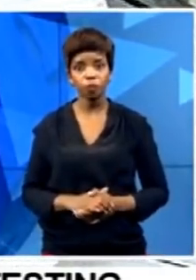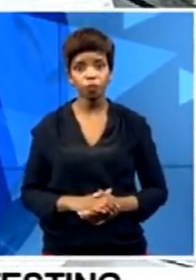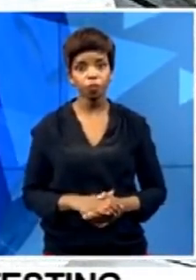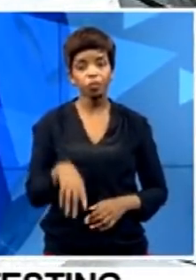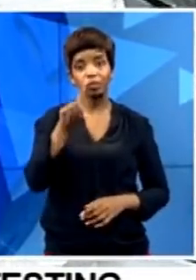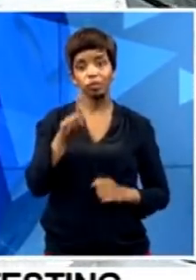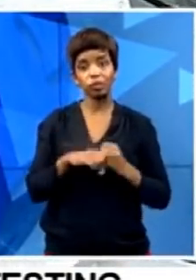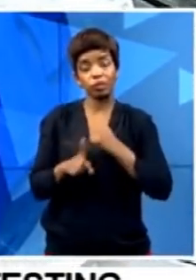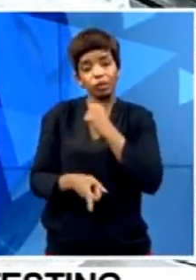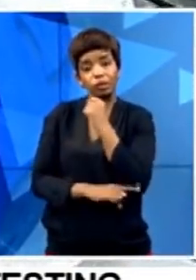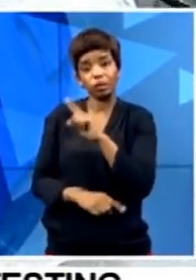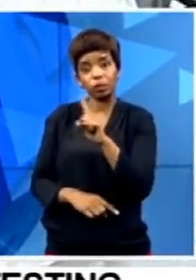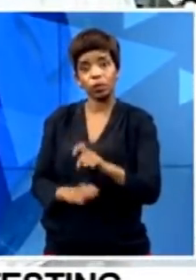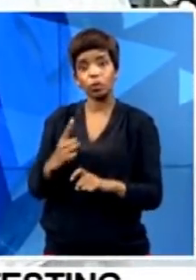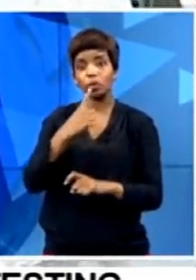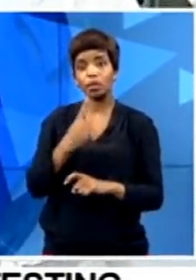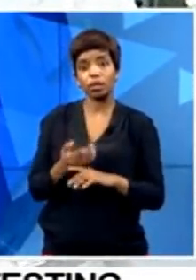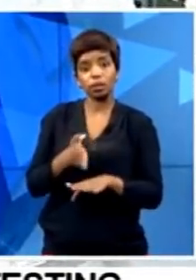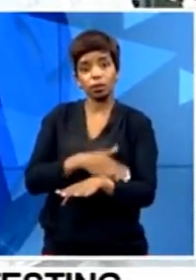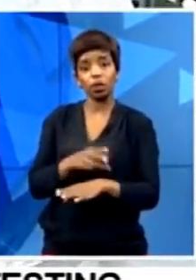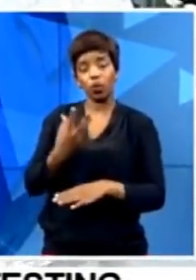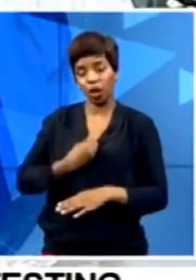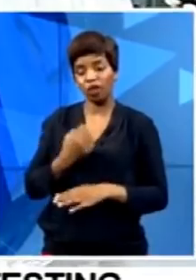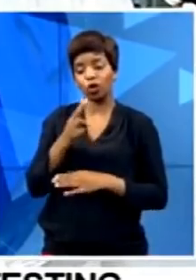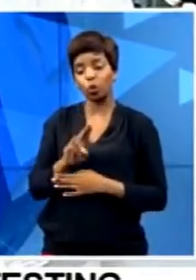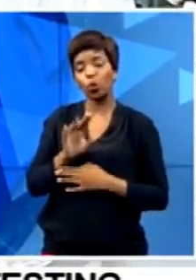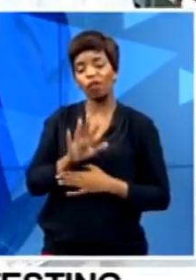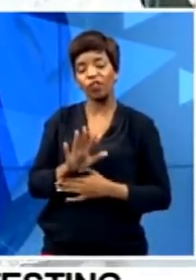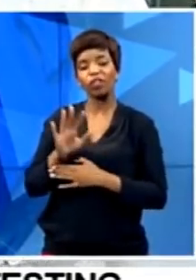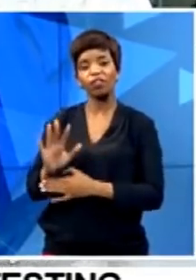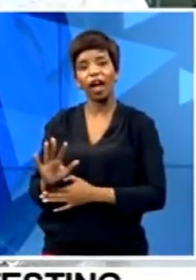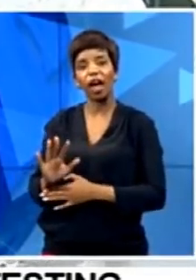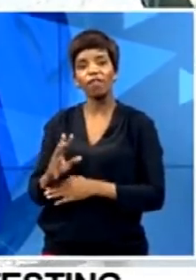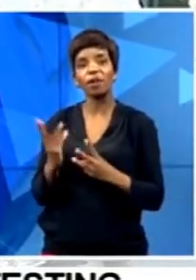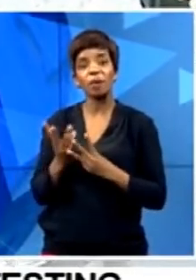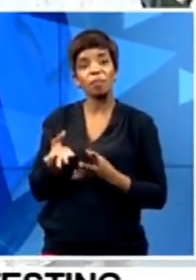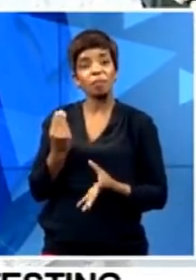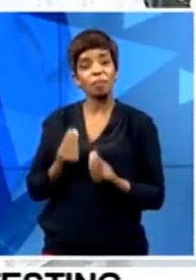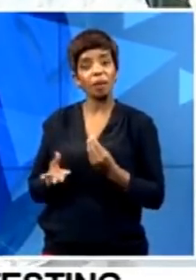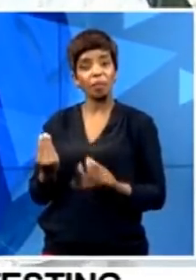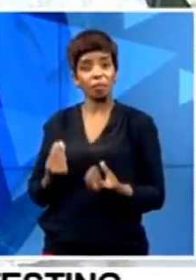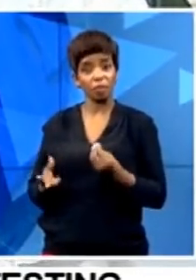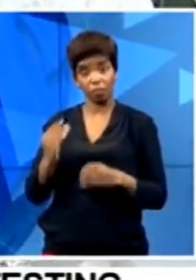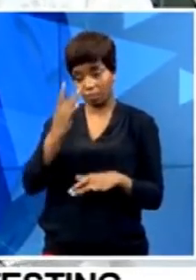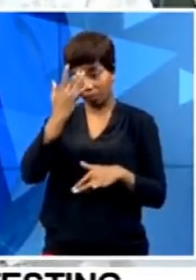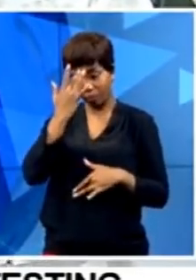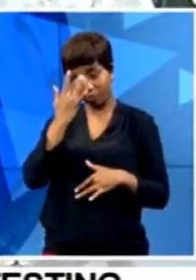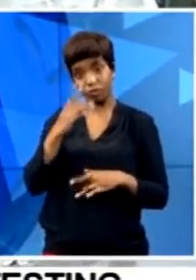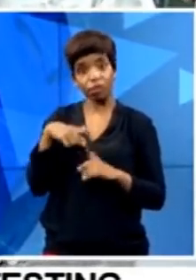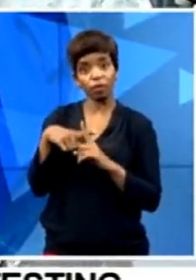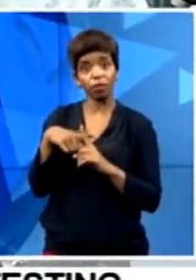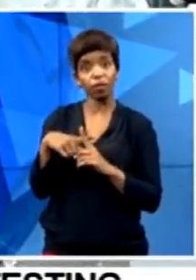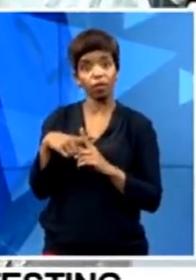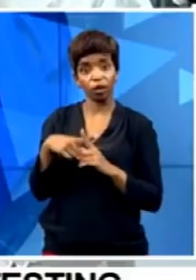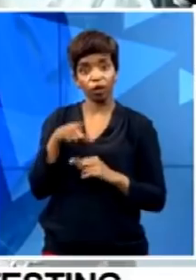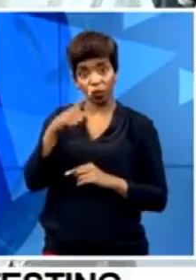2,500 places set aside for people once they become positive. Do you think that our healthcare facility is ready to cater to the